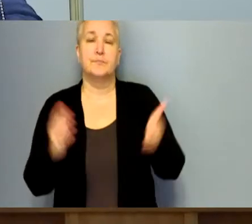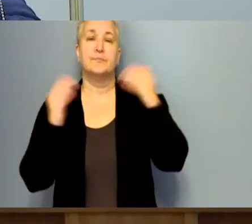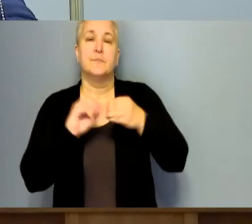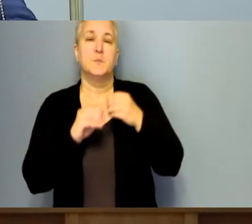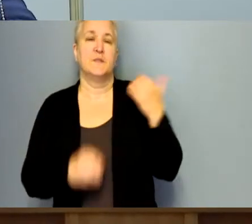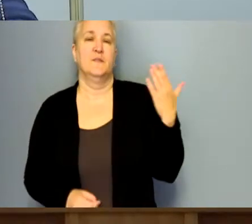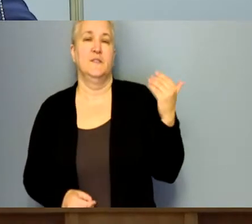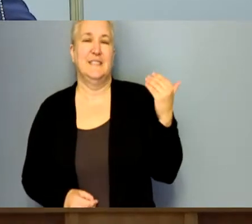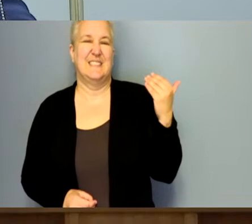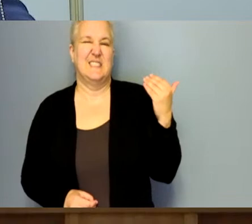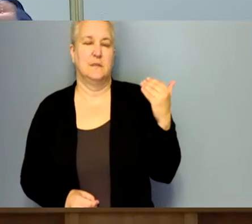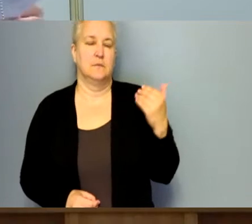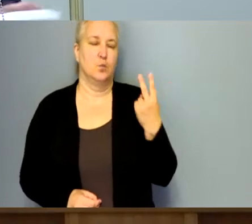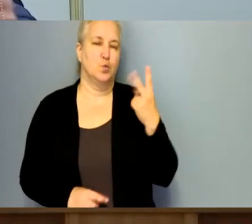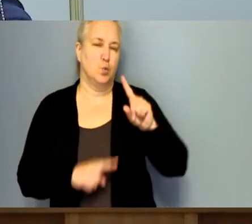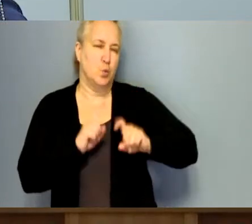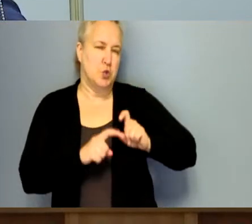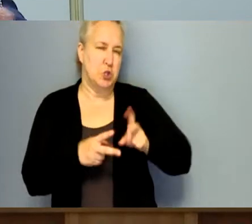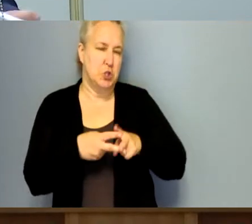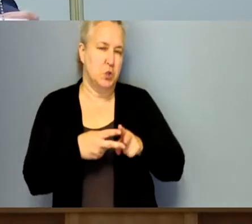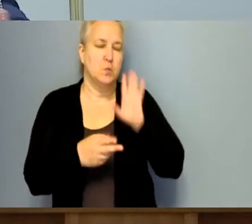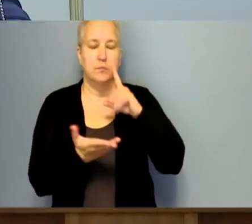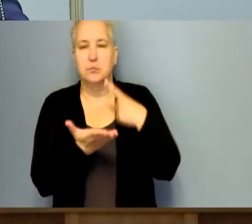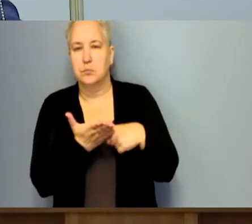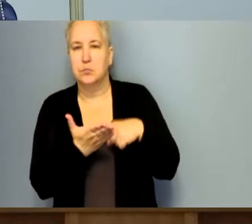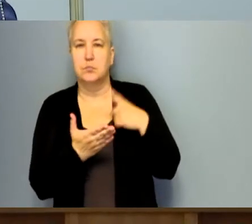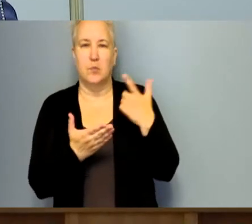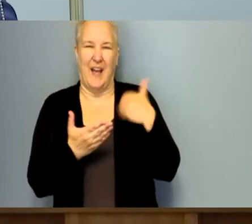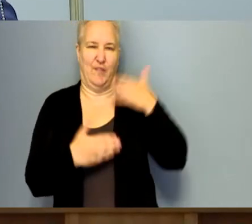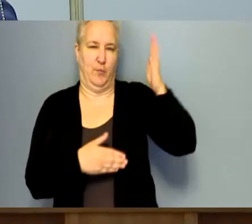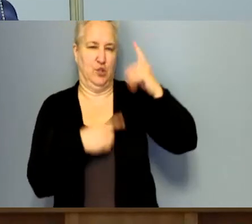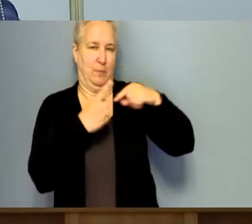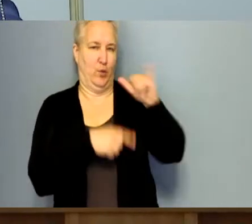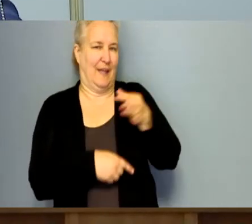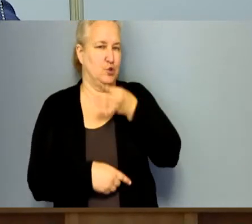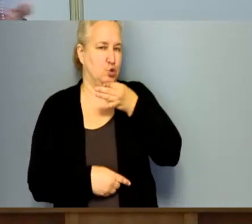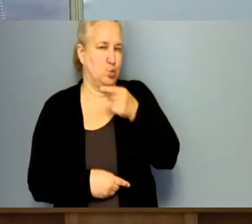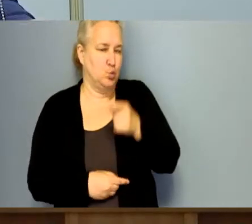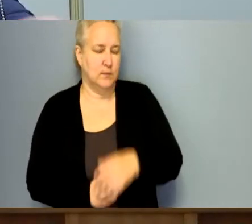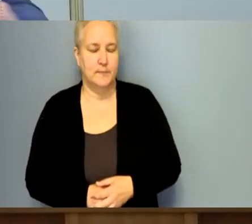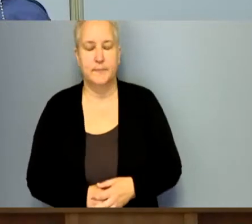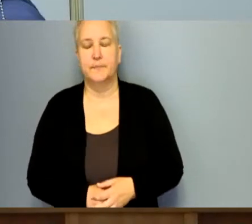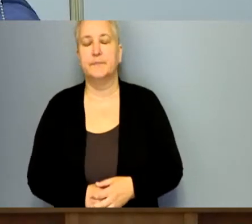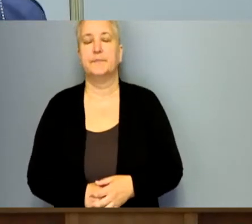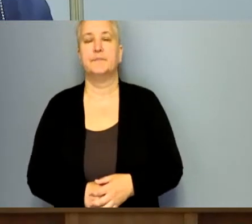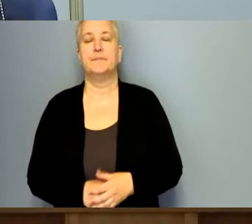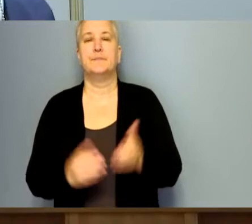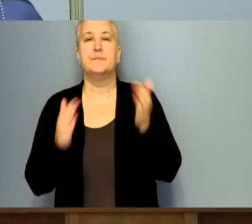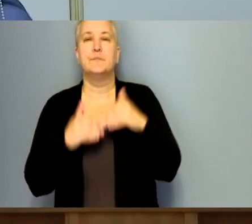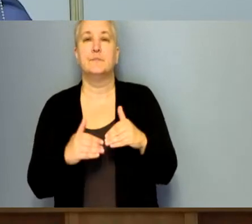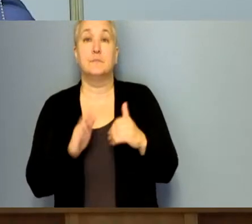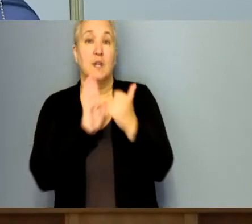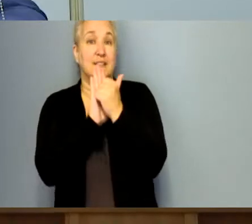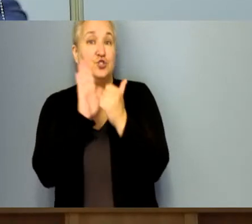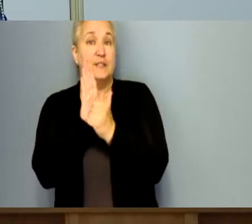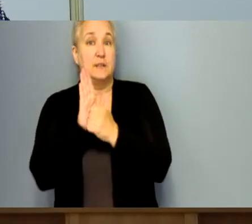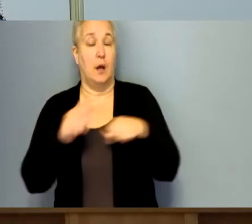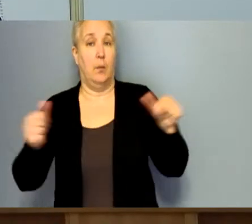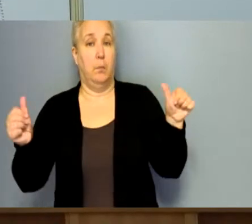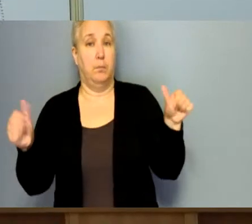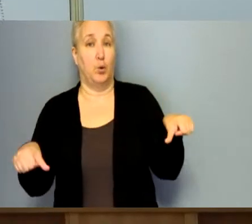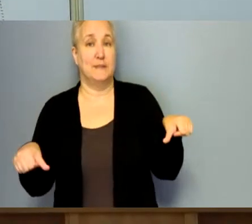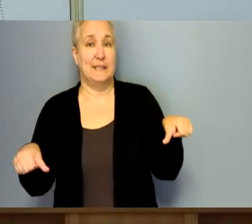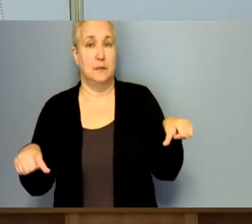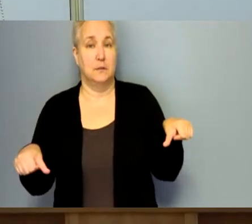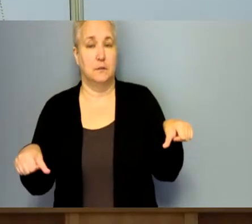15, a couple questions with 15, which we will get to. Obviously, we're going to have a presentation on that in a minute. And with regards to the agenda being posted,